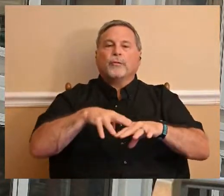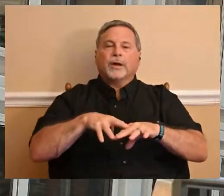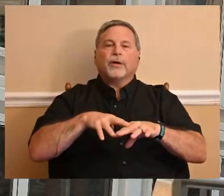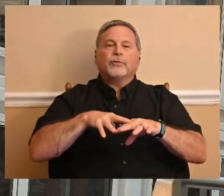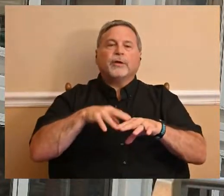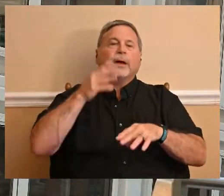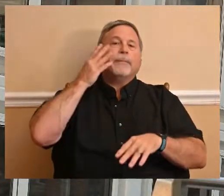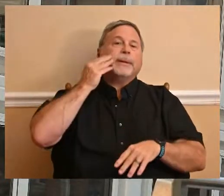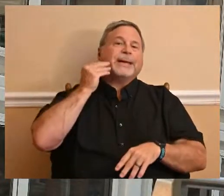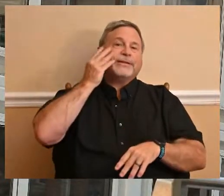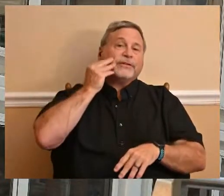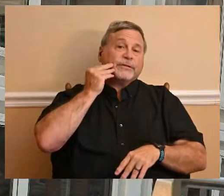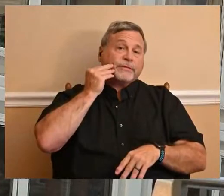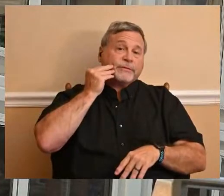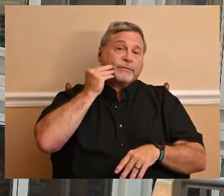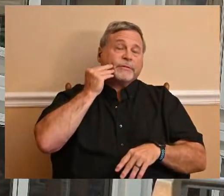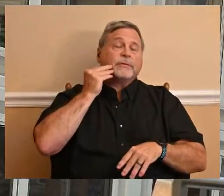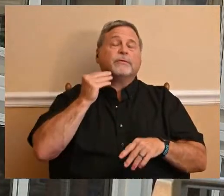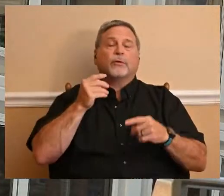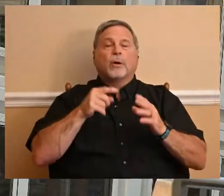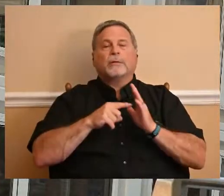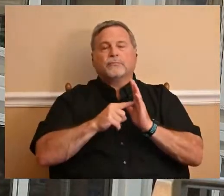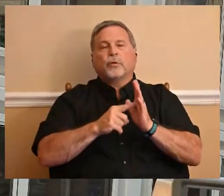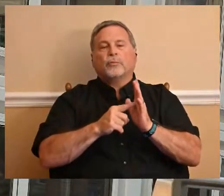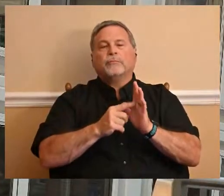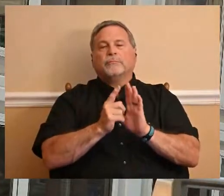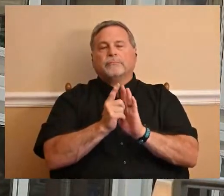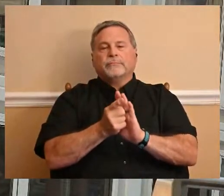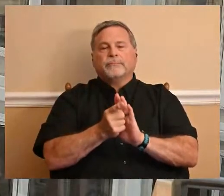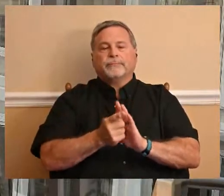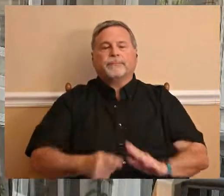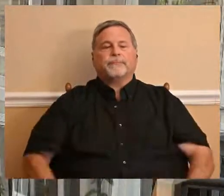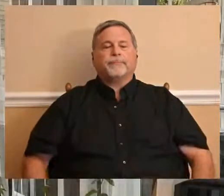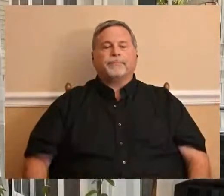up. So stay tuned. I'm going to show you this as we get it going.